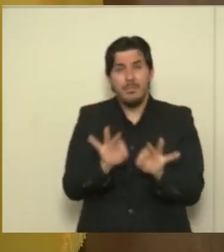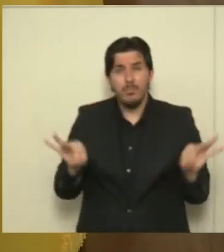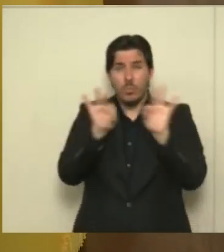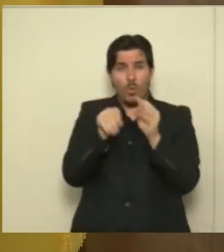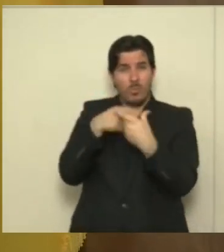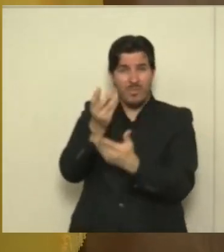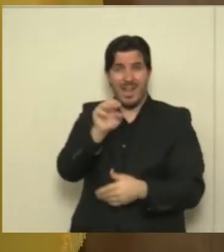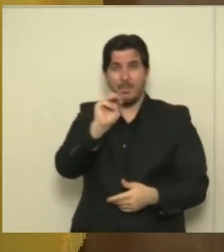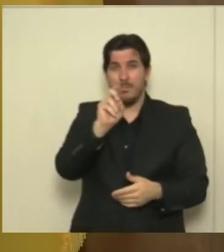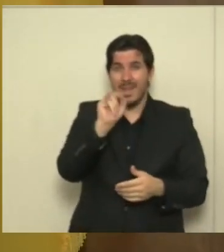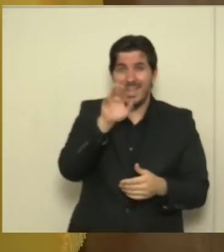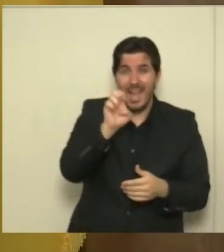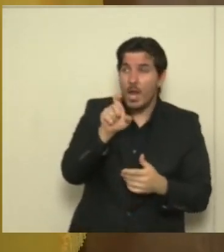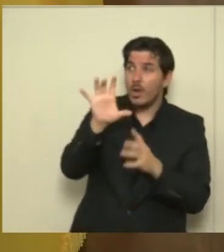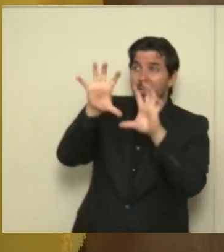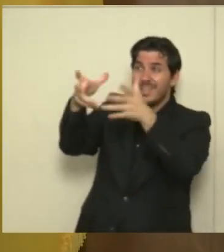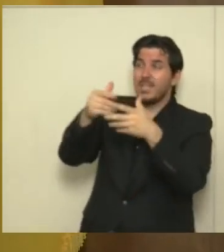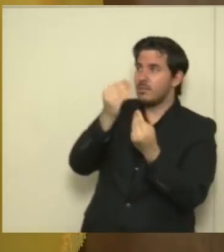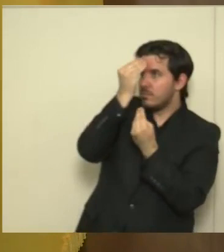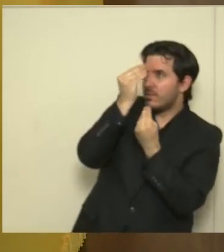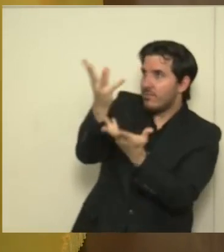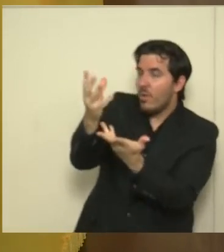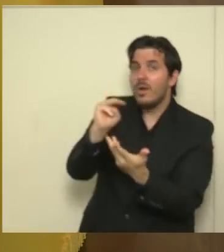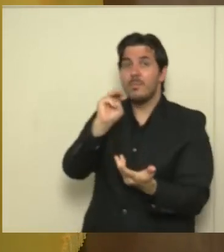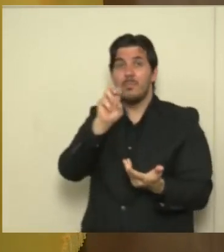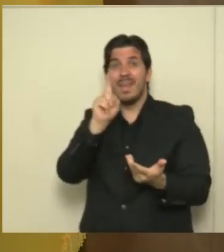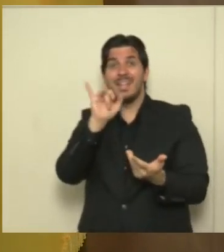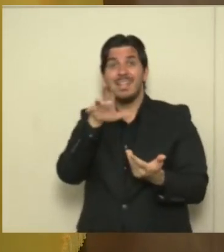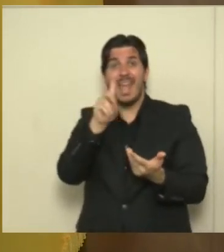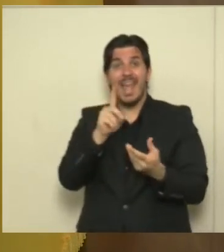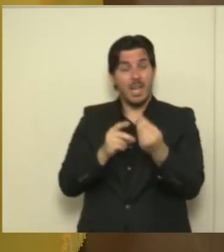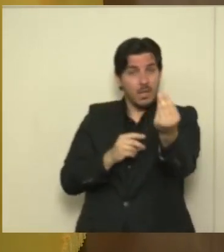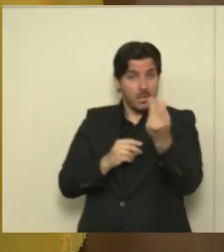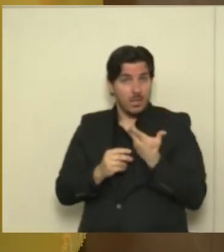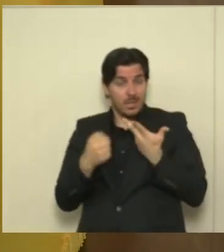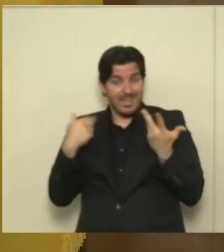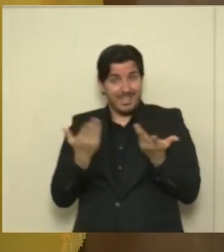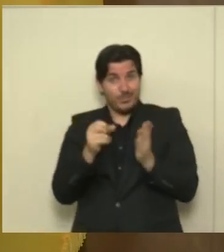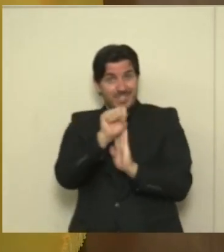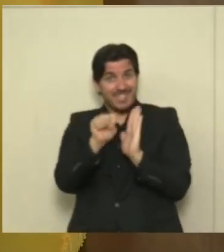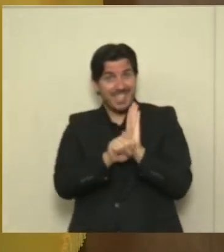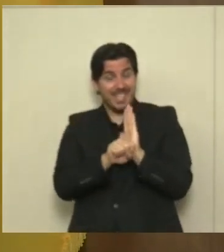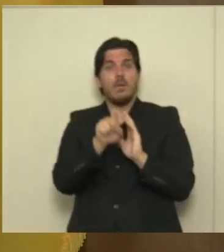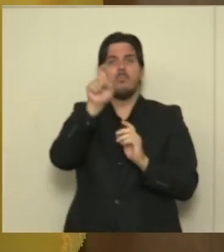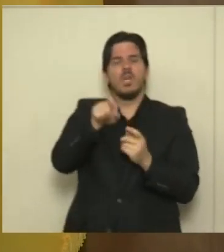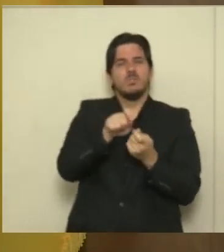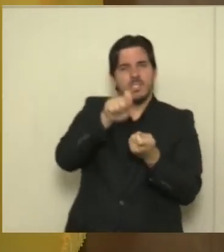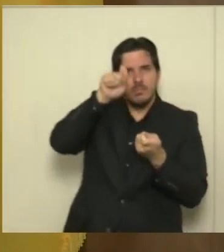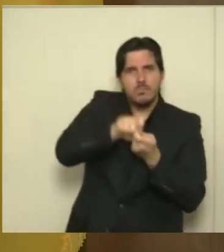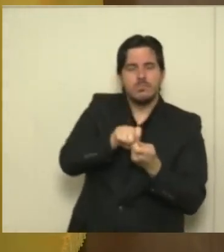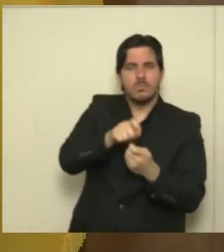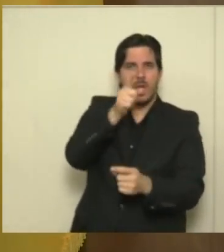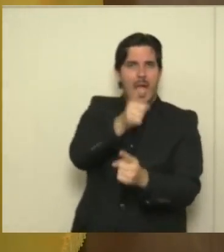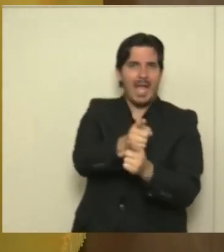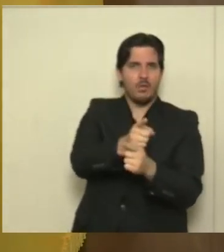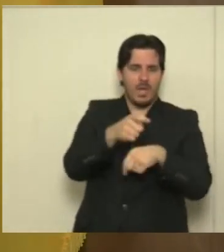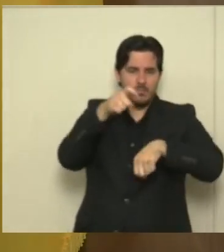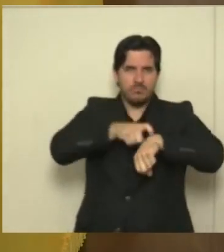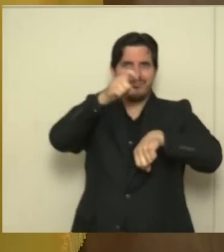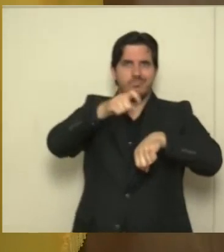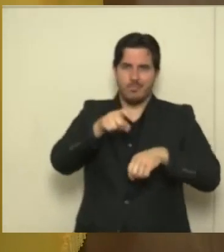you got to provide Medicaid data to us, and it needs to be accurate and timely. The federal government has had